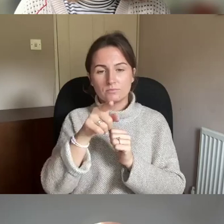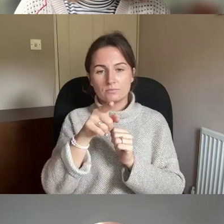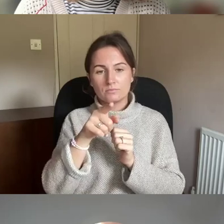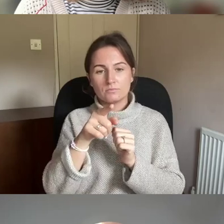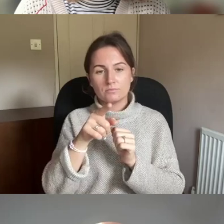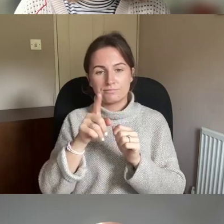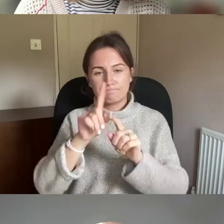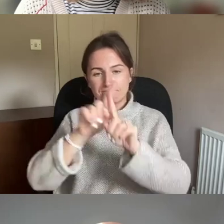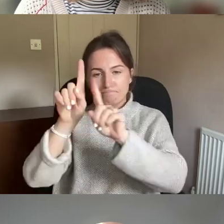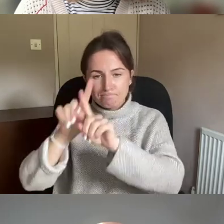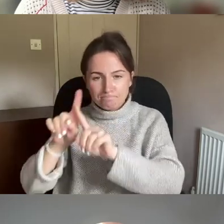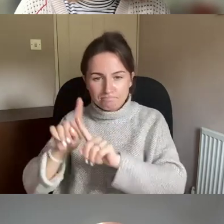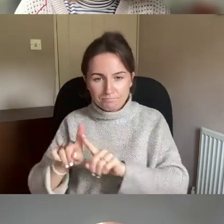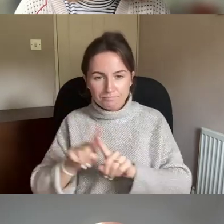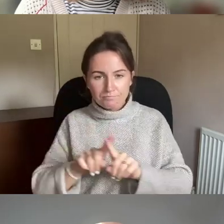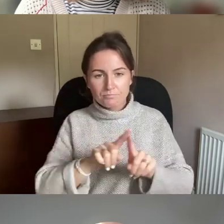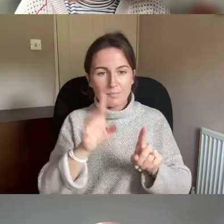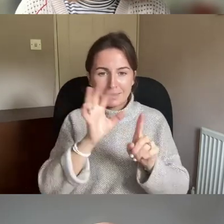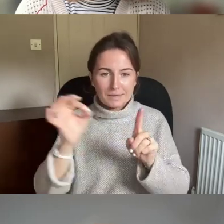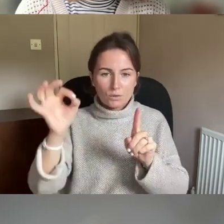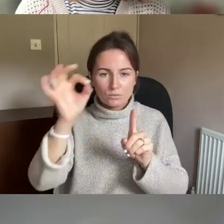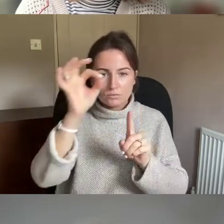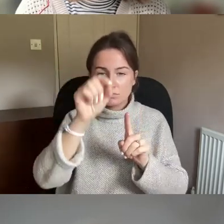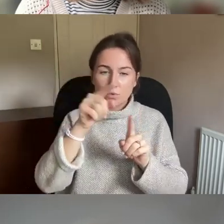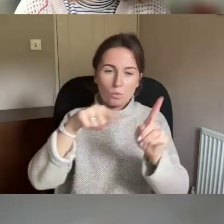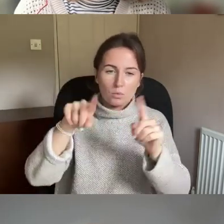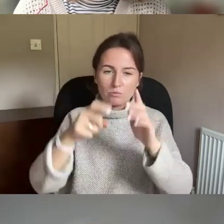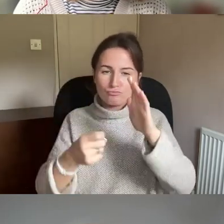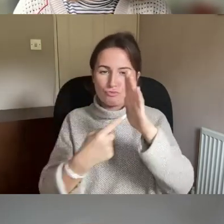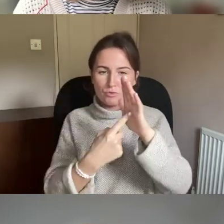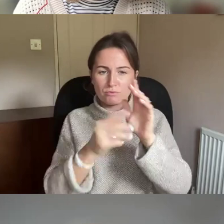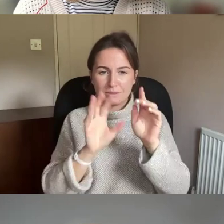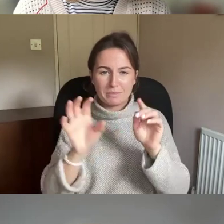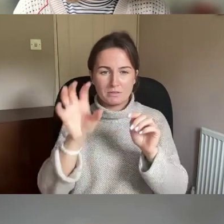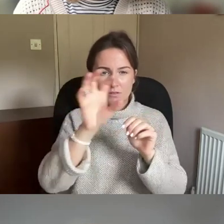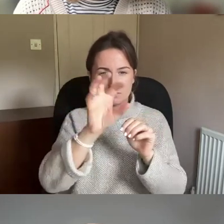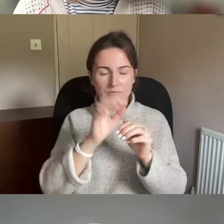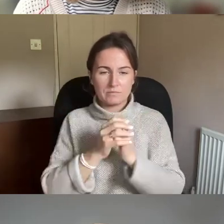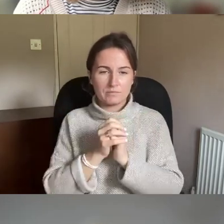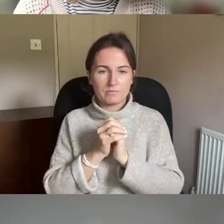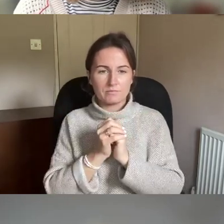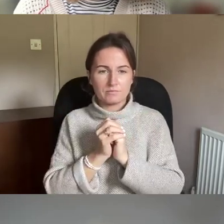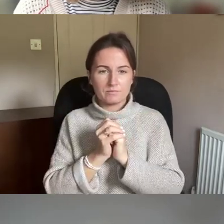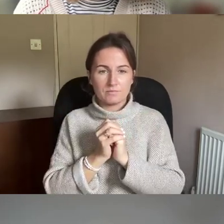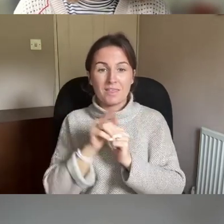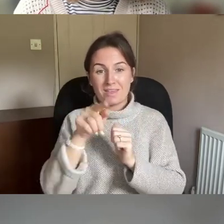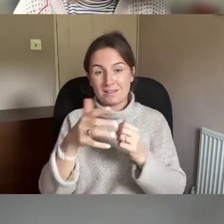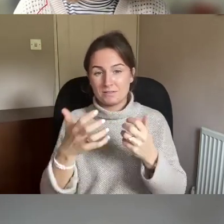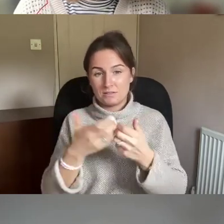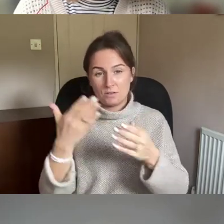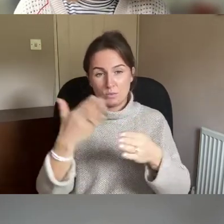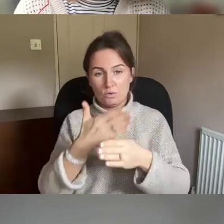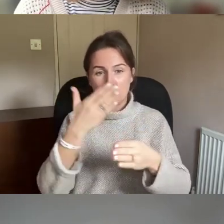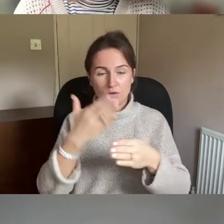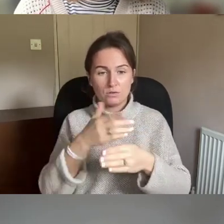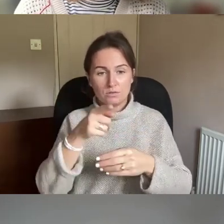Yarmouth, over here, Fenland. So that's how the priority places work. If